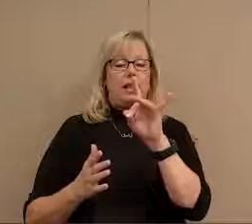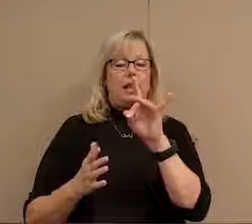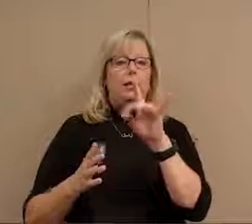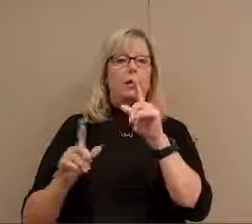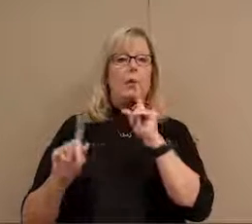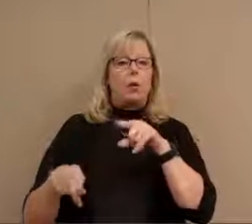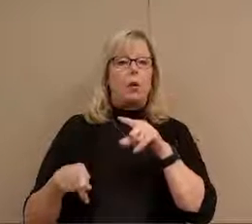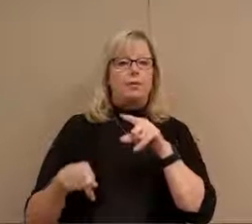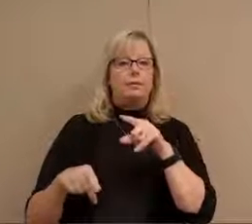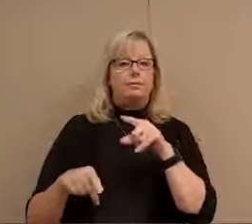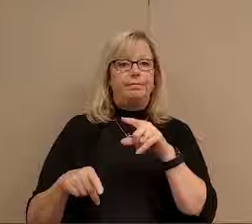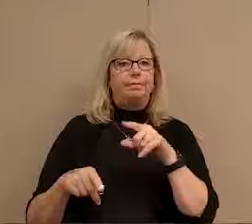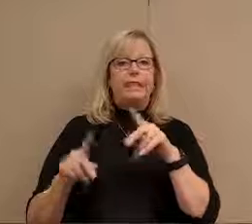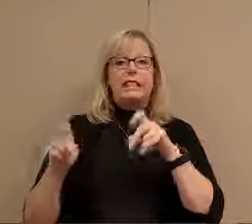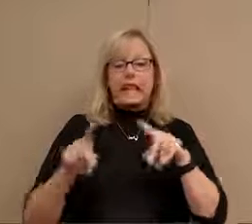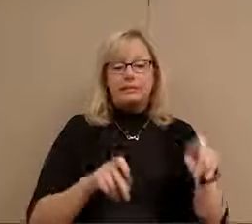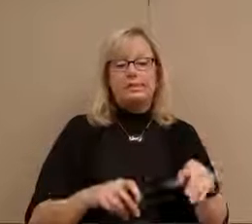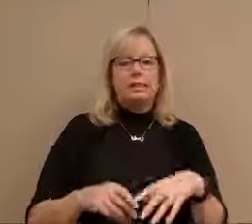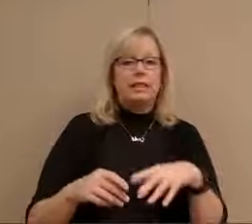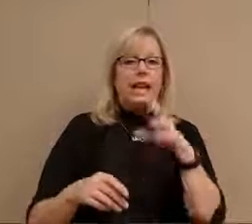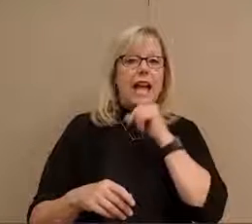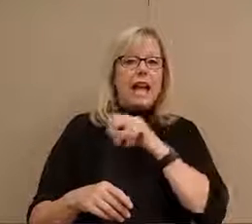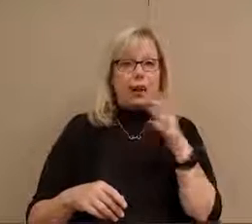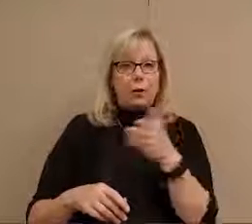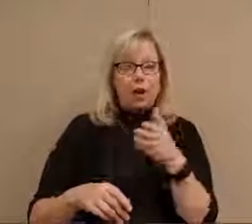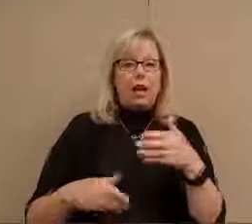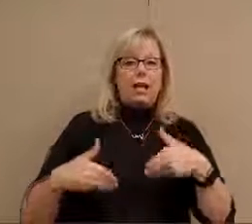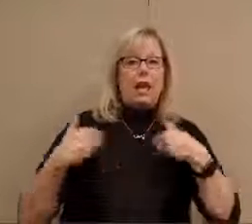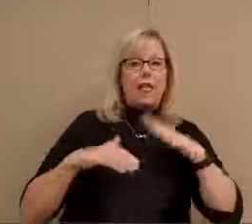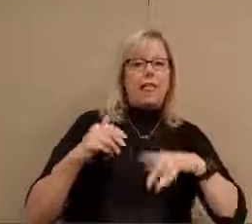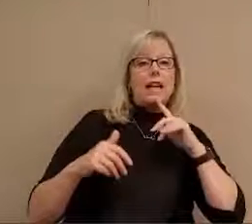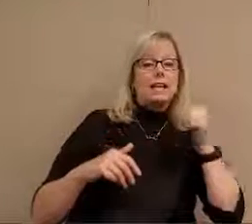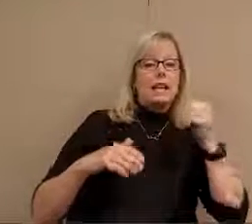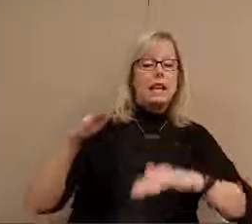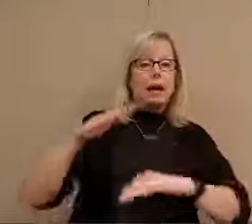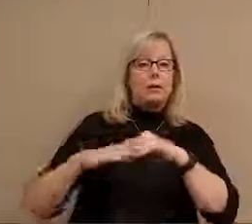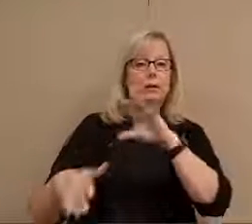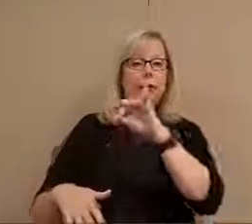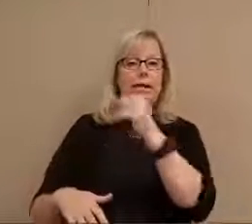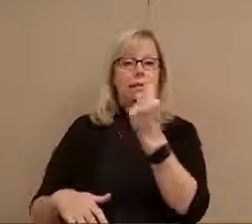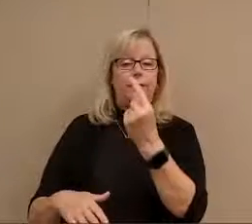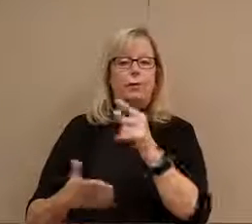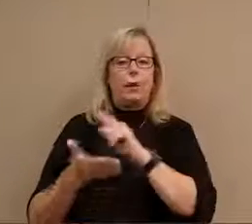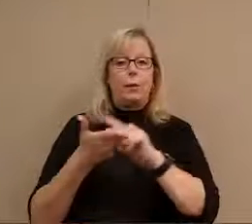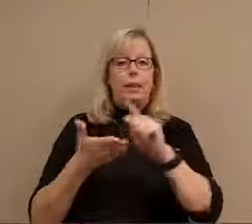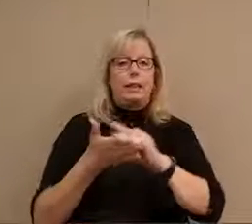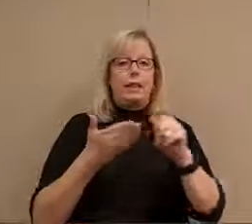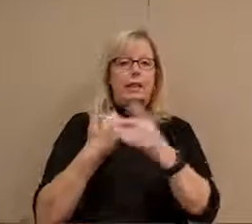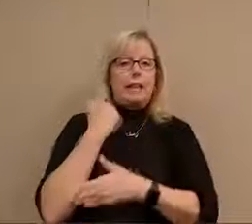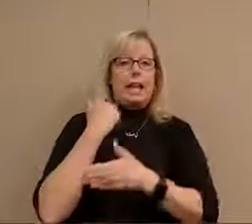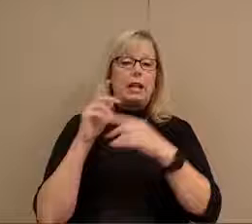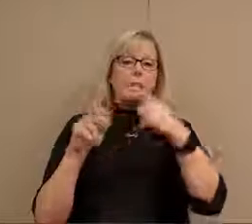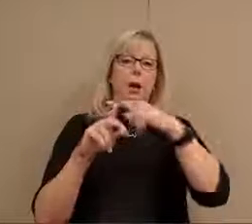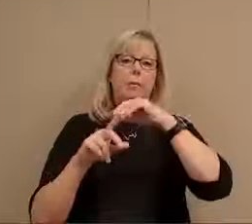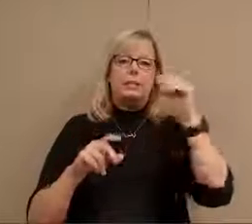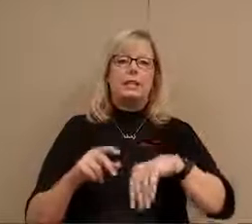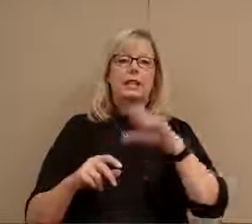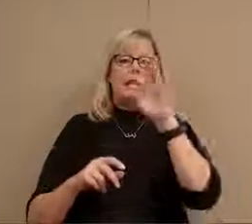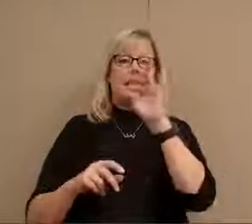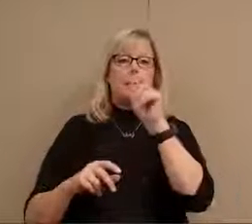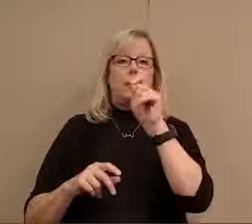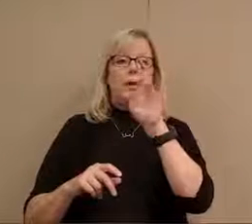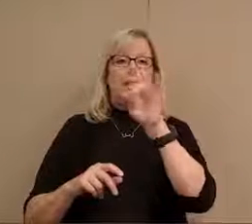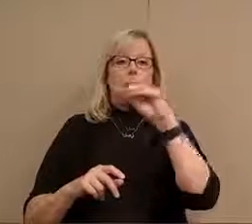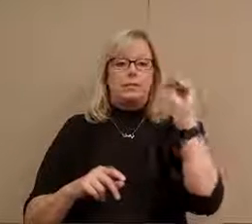period. The age range of positive individuals is under 10 to in their 80s. The weekly county positivity rate is at